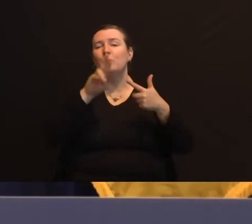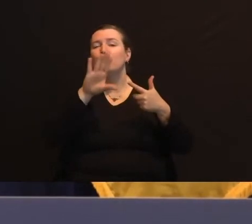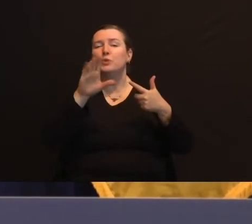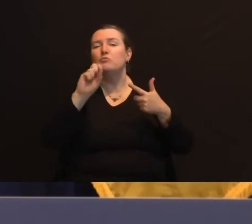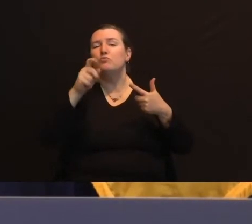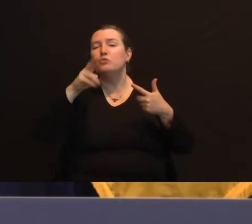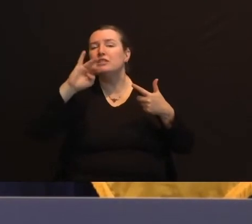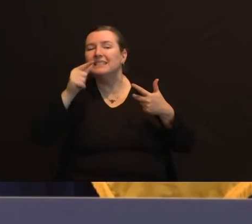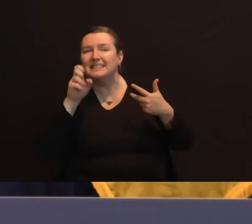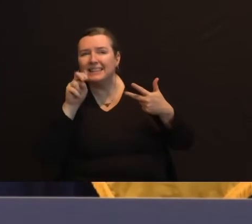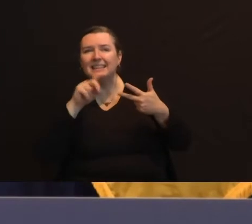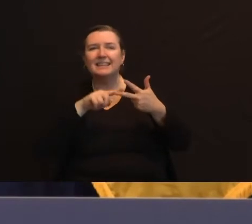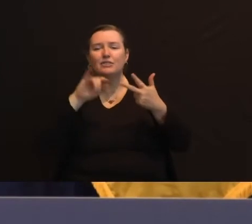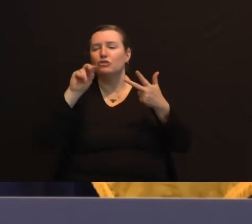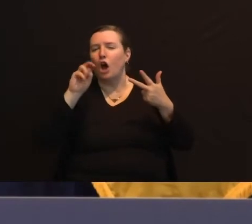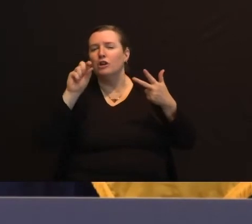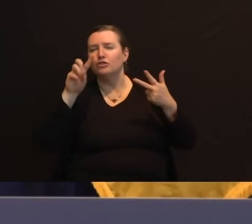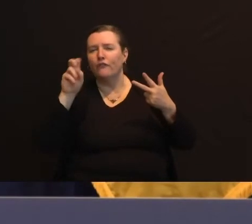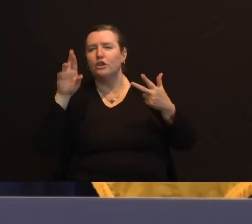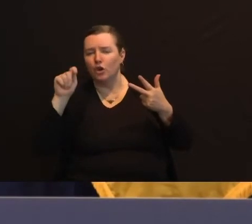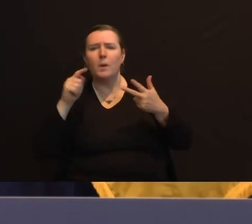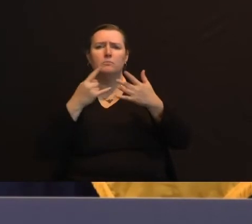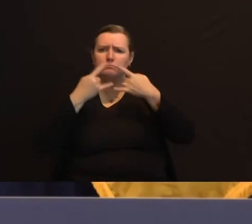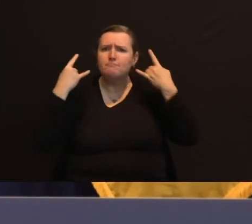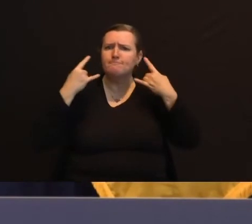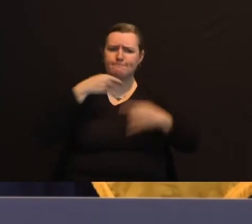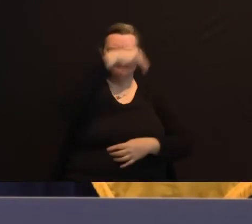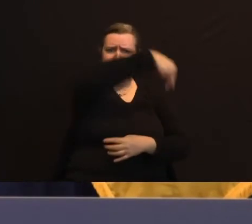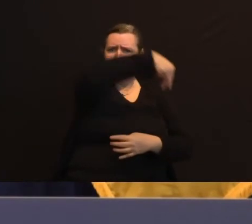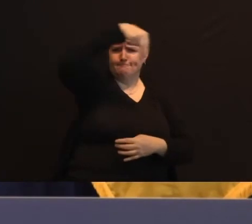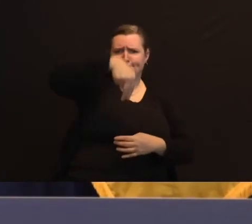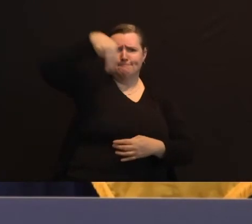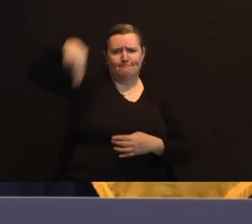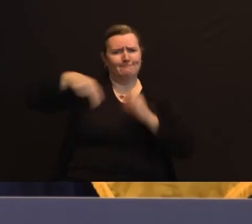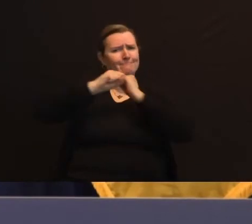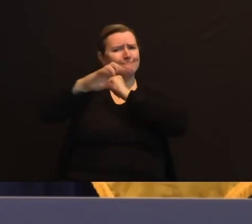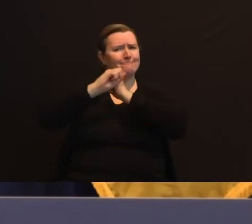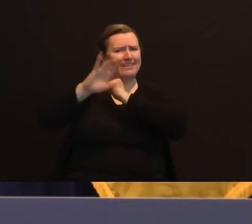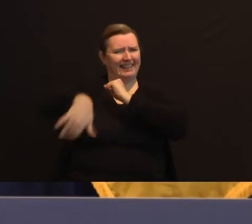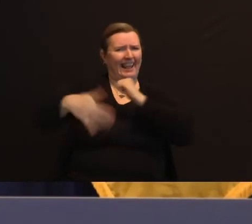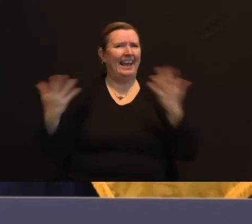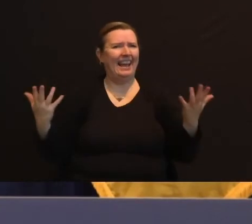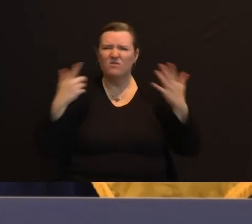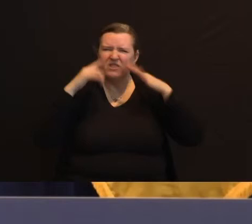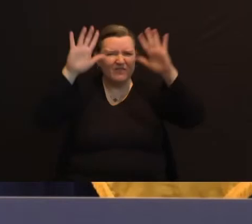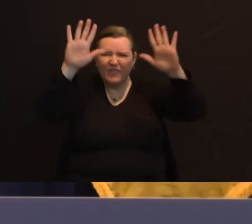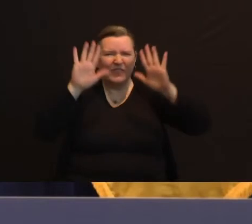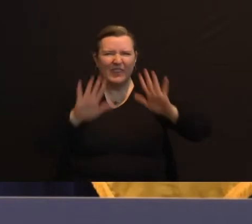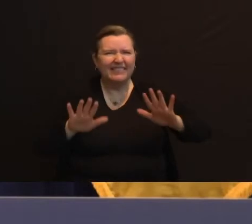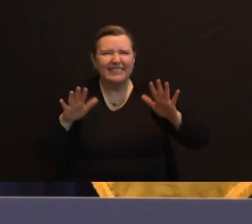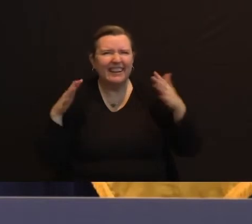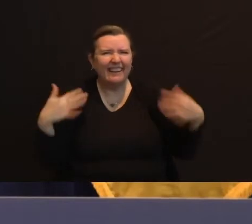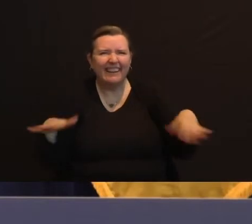campaign, which I think is brilliant, by the way. And I thank the three of them individually and so many others who continue to step up for this